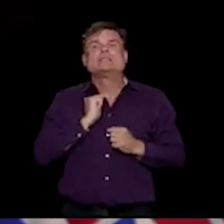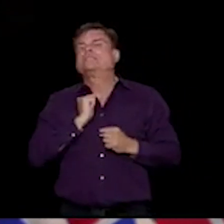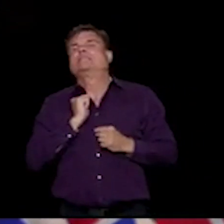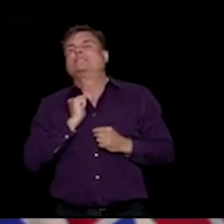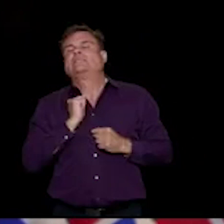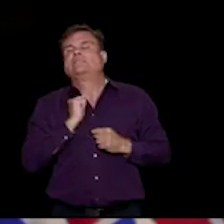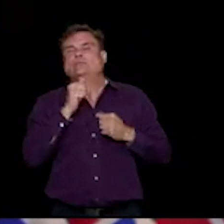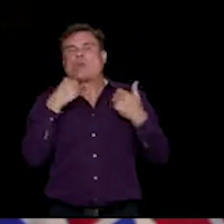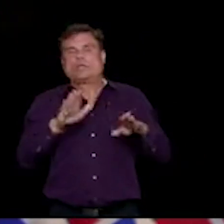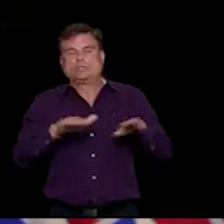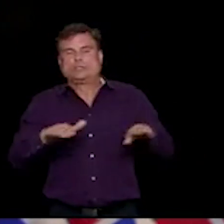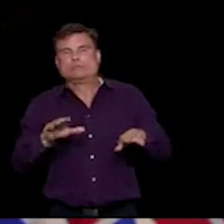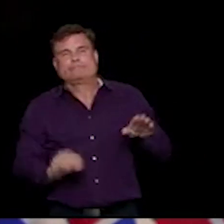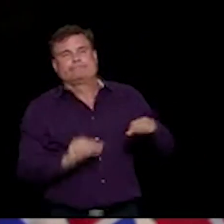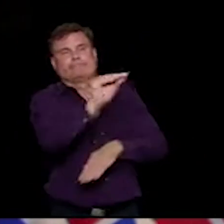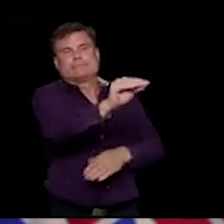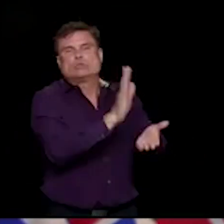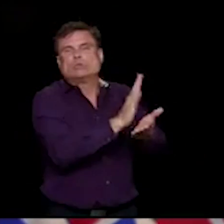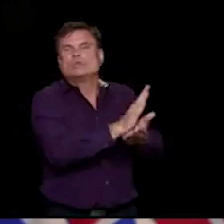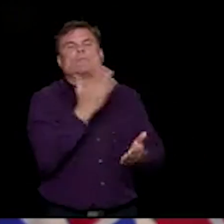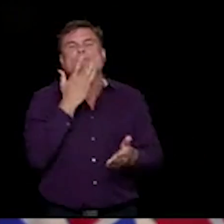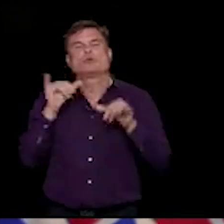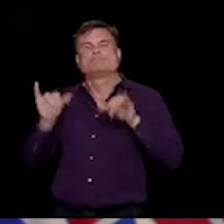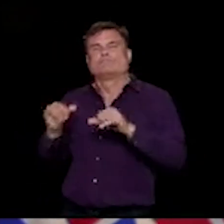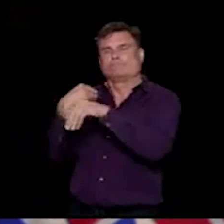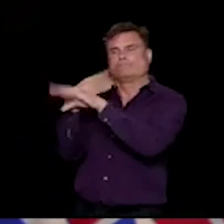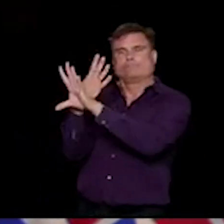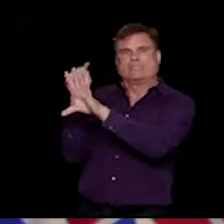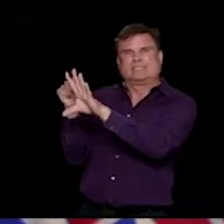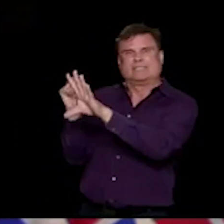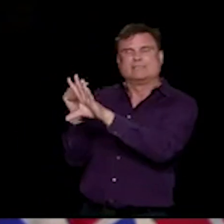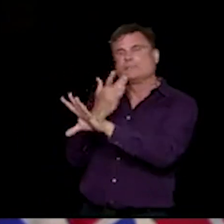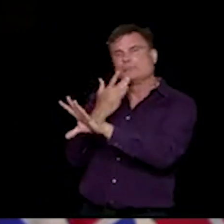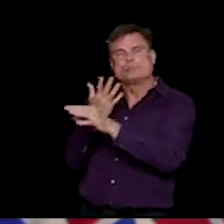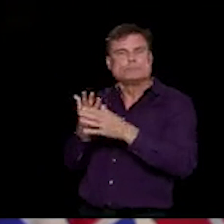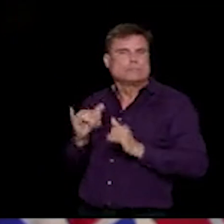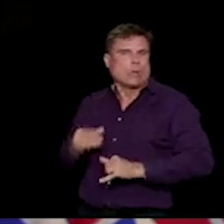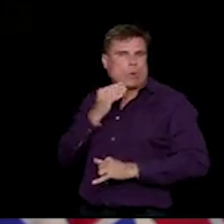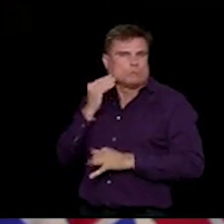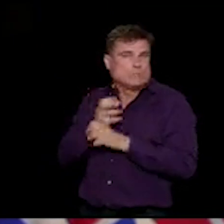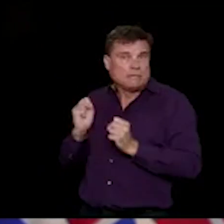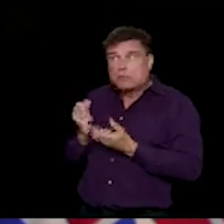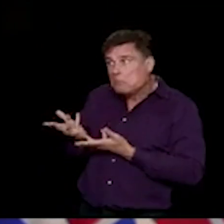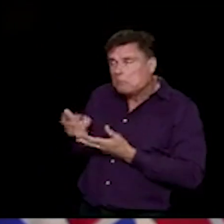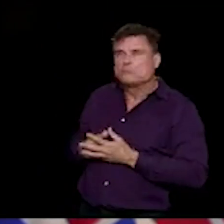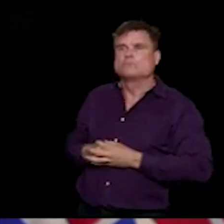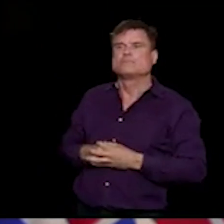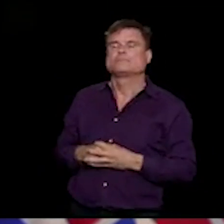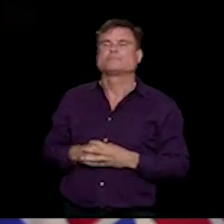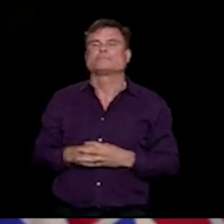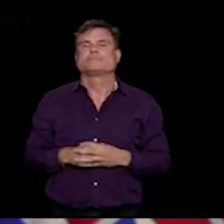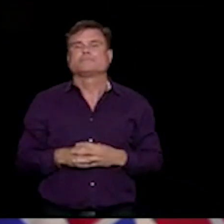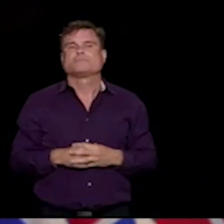And we're hearing in some cases that it's, vulnerable kids, immunocompromised kids, those that are worried